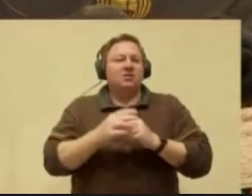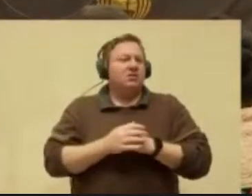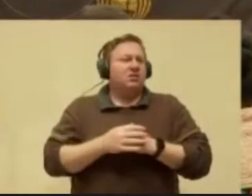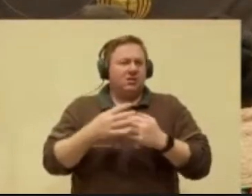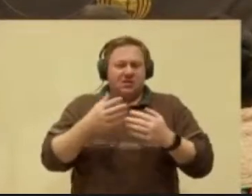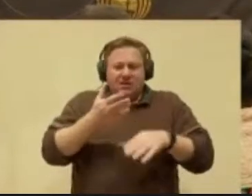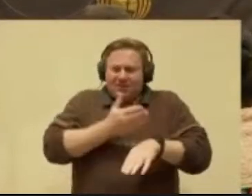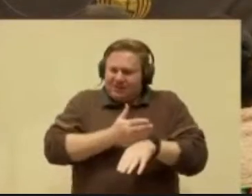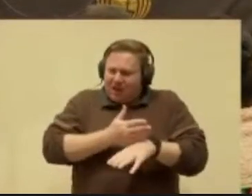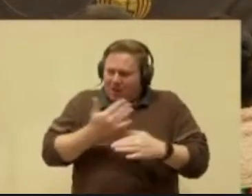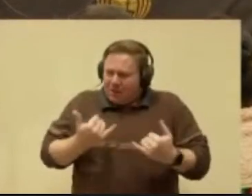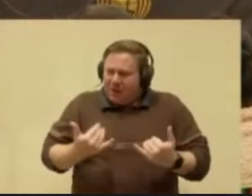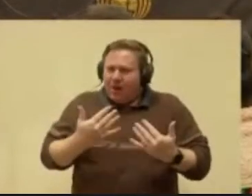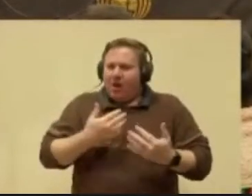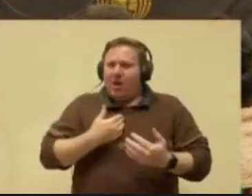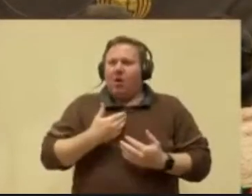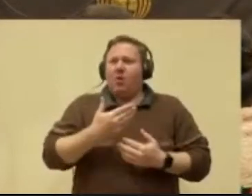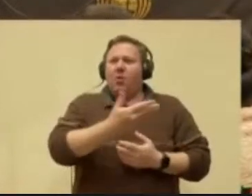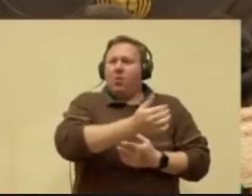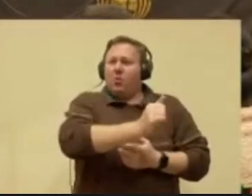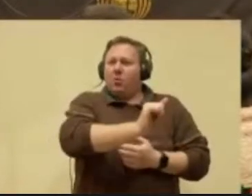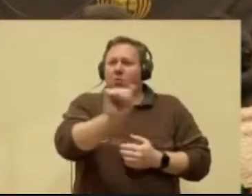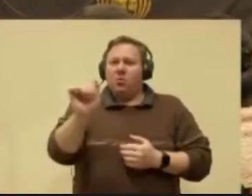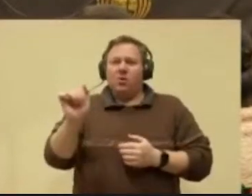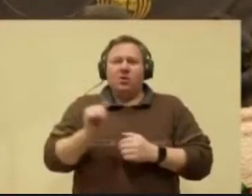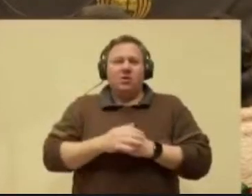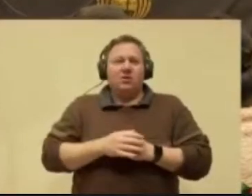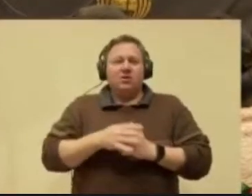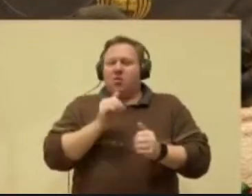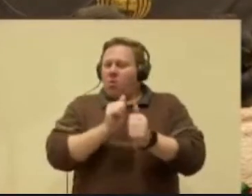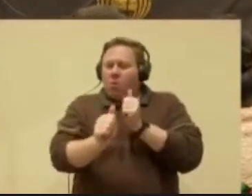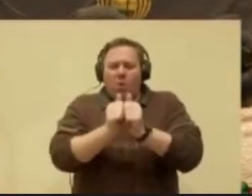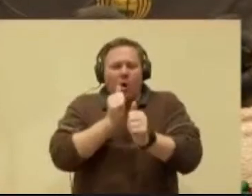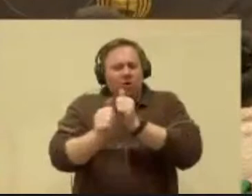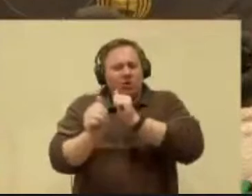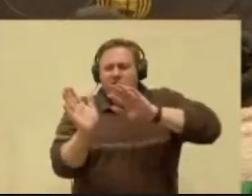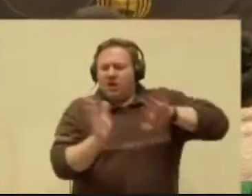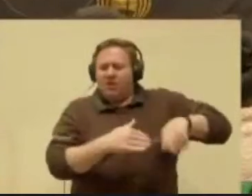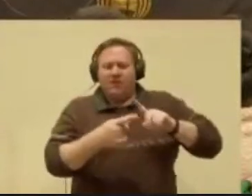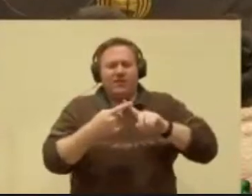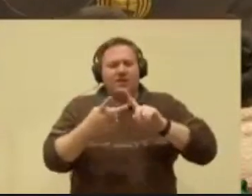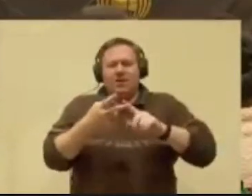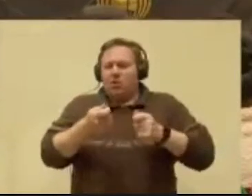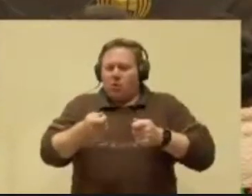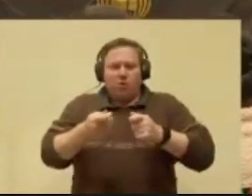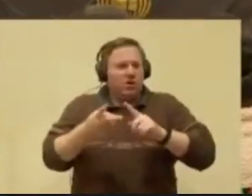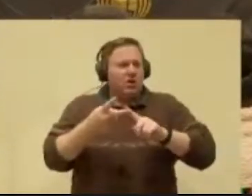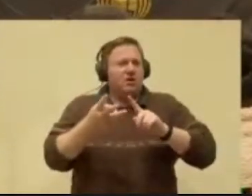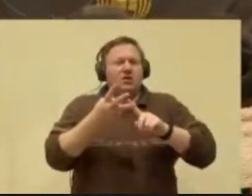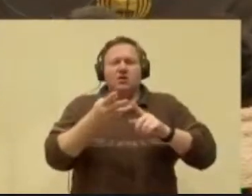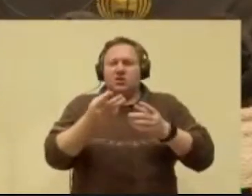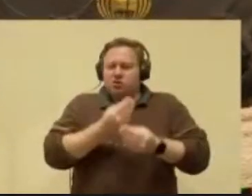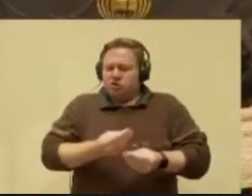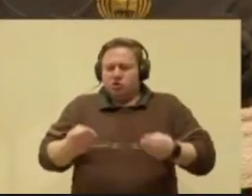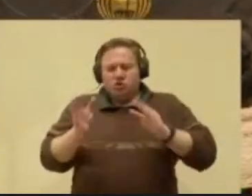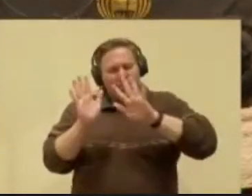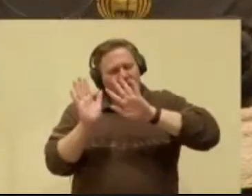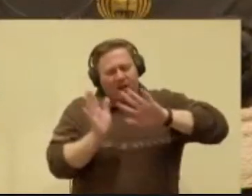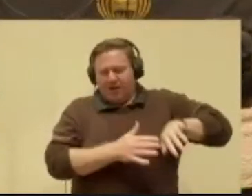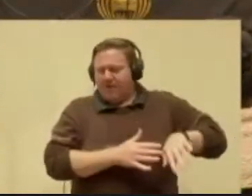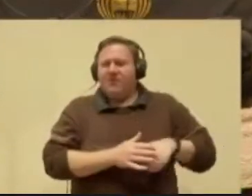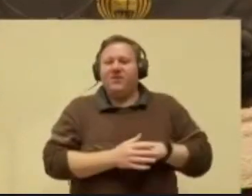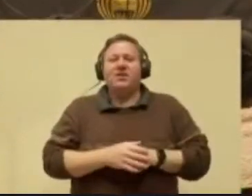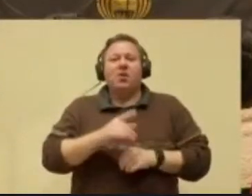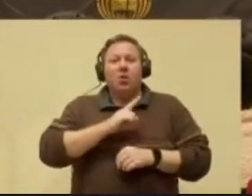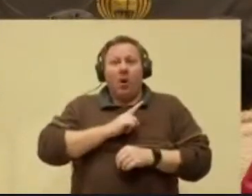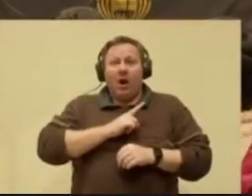it's our time all of you you left the washing you left the cooking you left the children you came here because it's